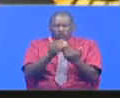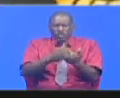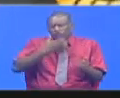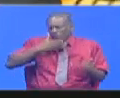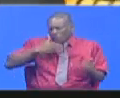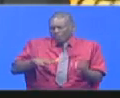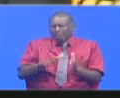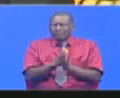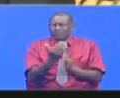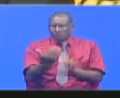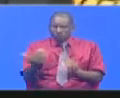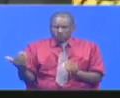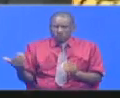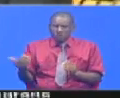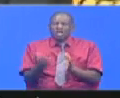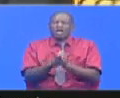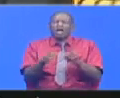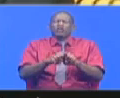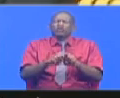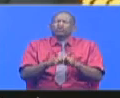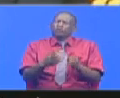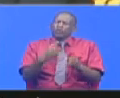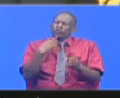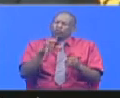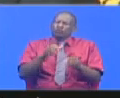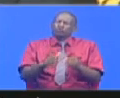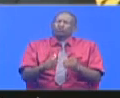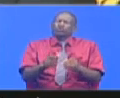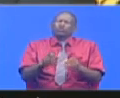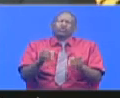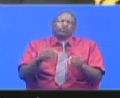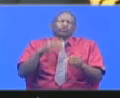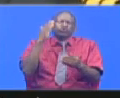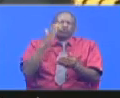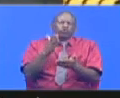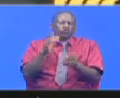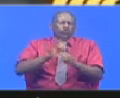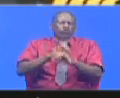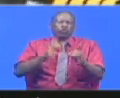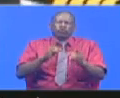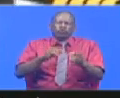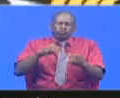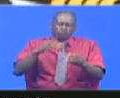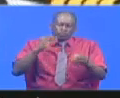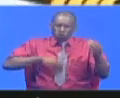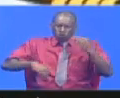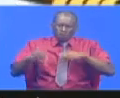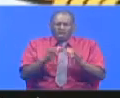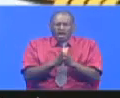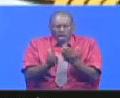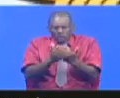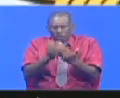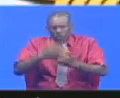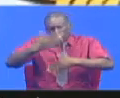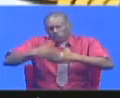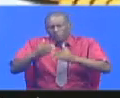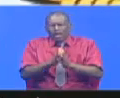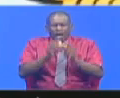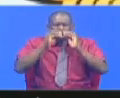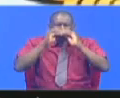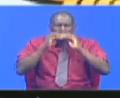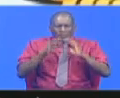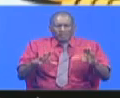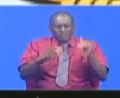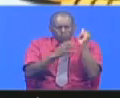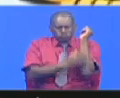our children, to refuse to be corrupt, to be mindful of our neighbors, to bring blessings to the less